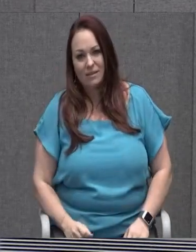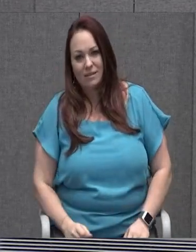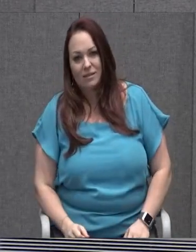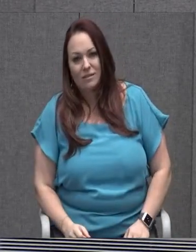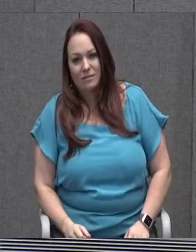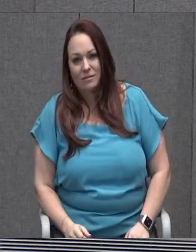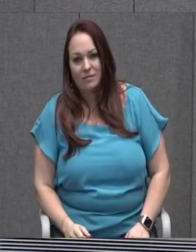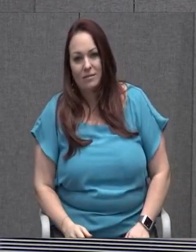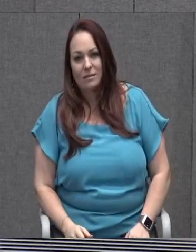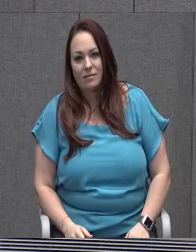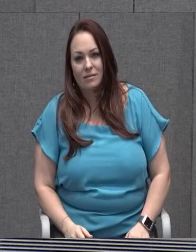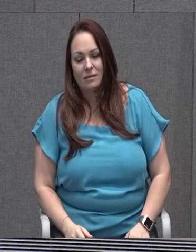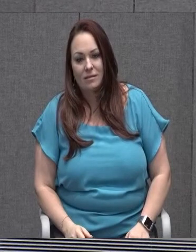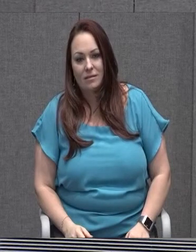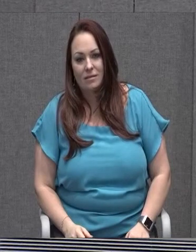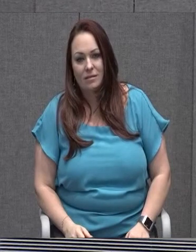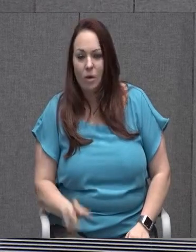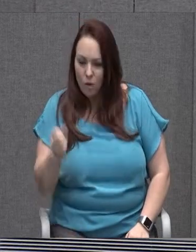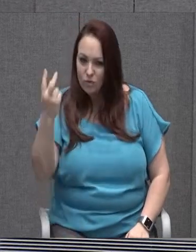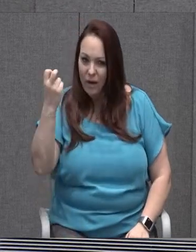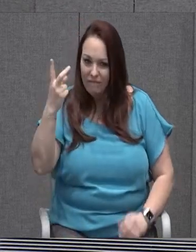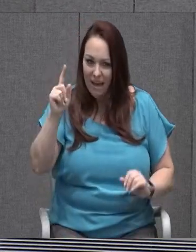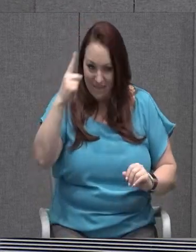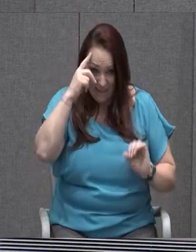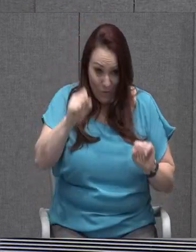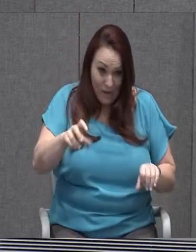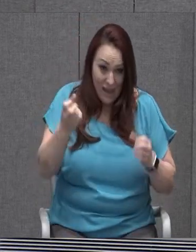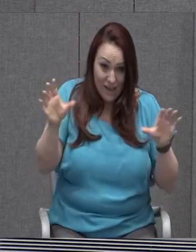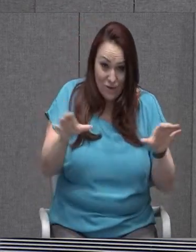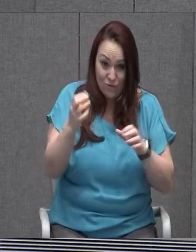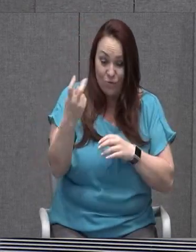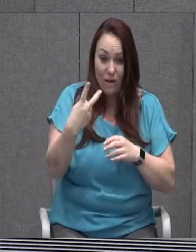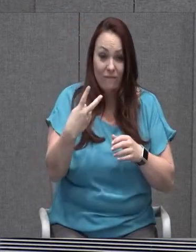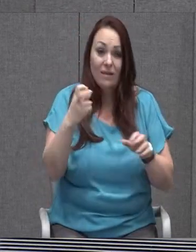you can do 12. Yeah, 12. Okay. Yeah?